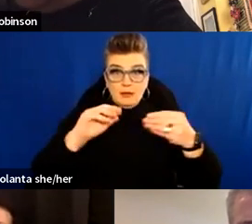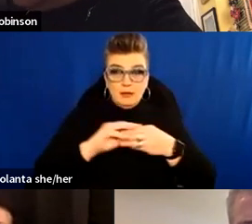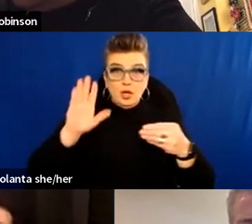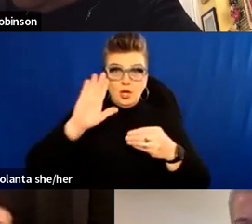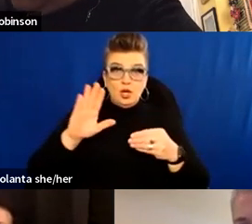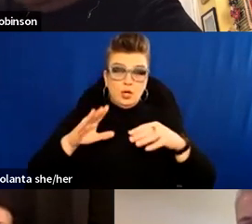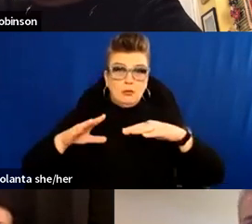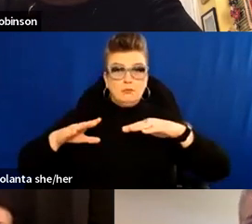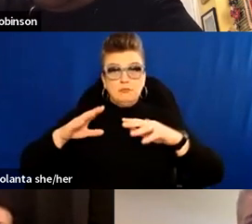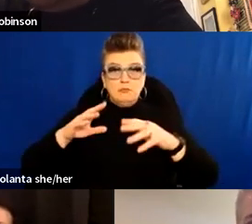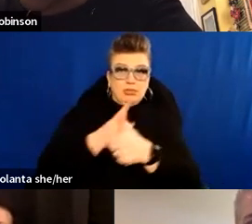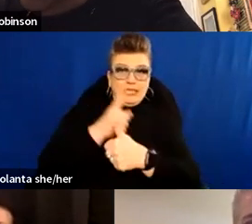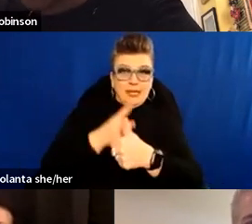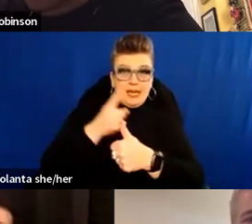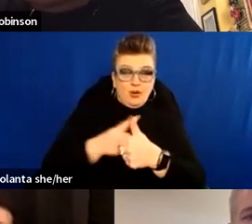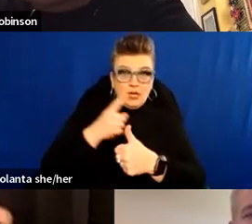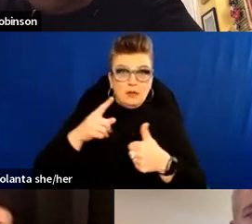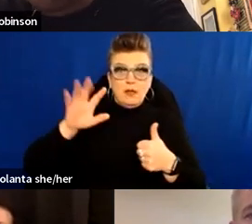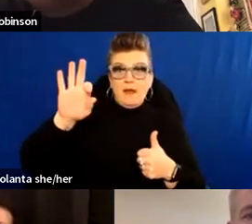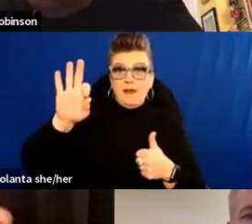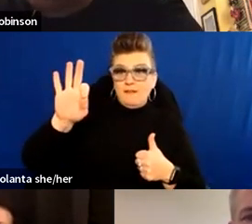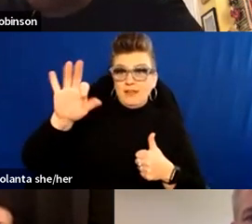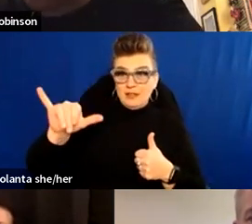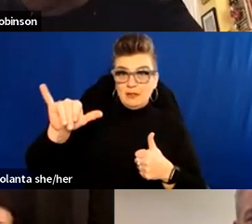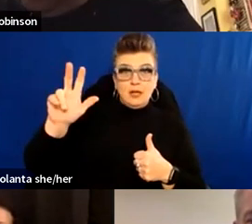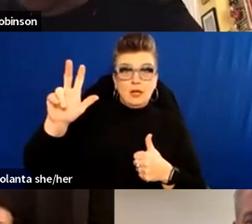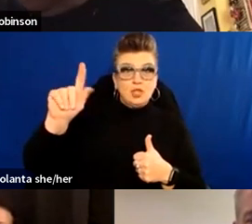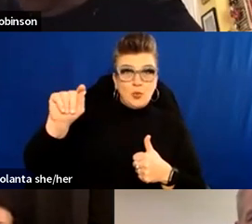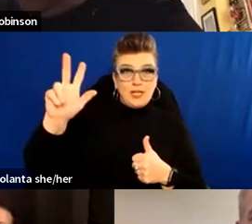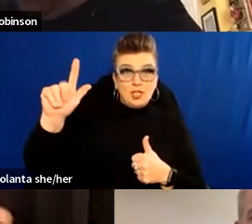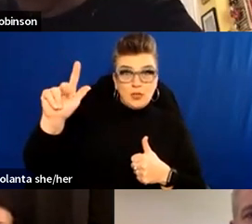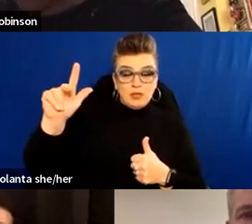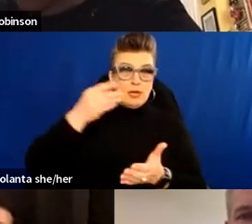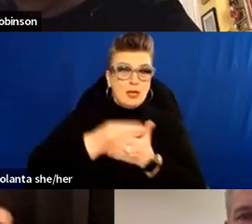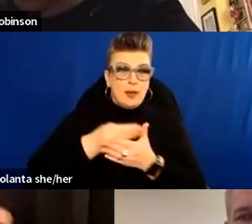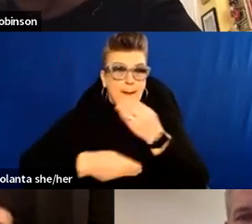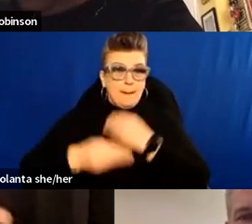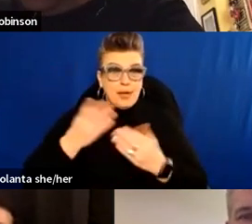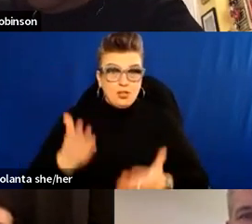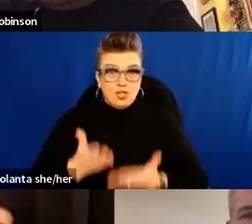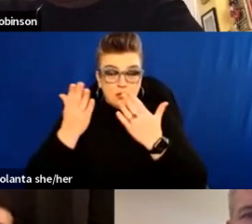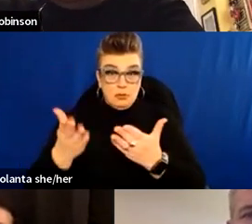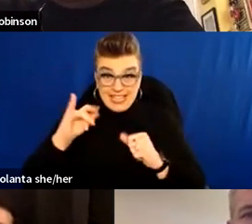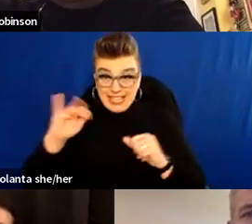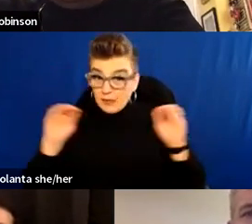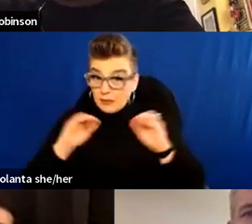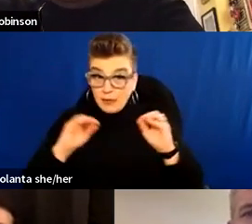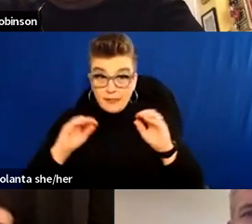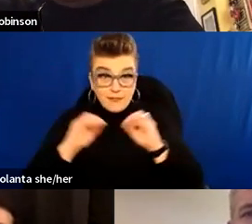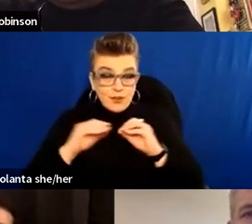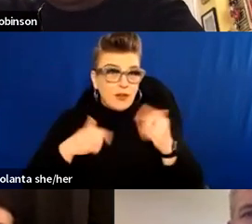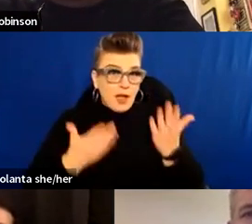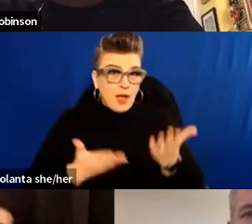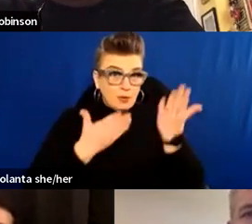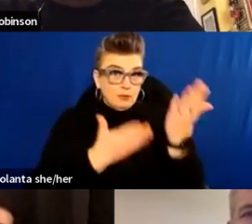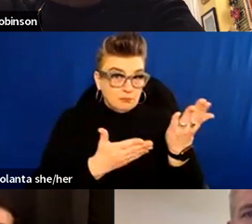year 23 budget recommendation if there's nothing further i'll entertain a motion to adjourn sarah